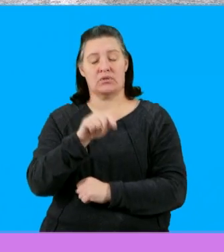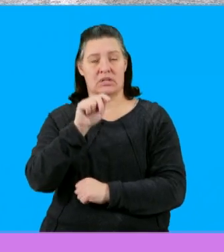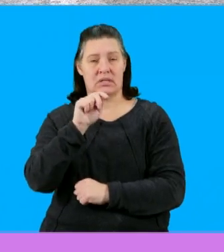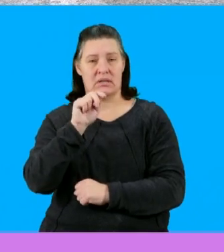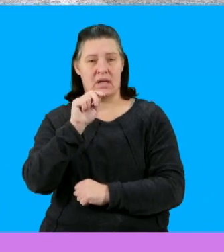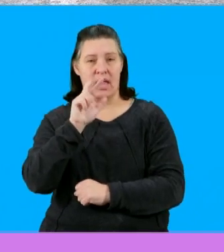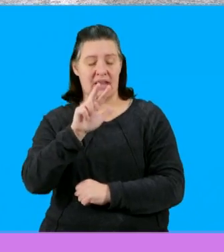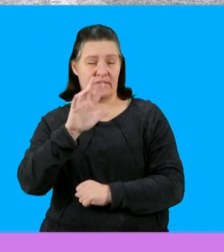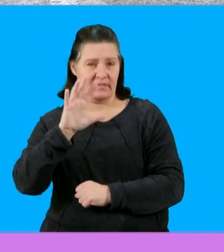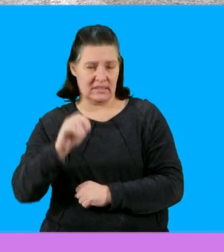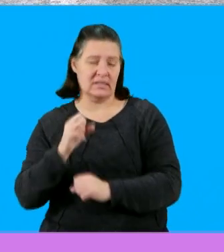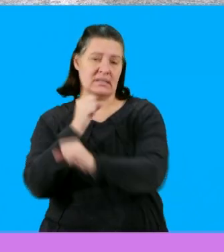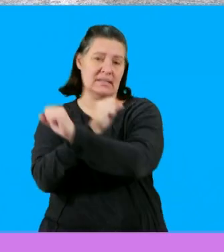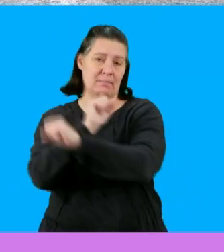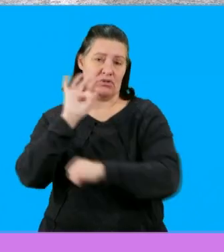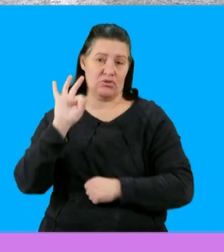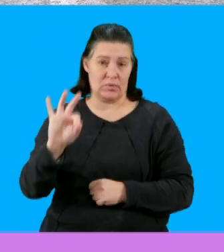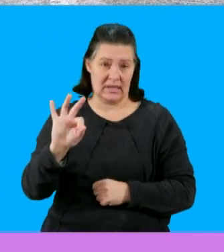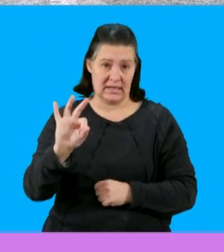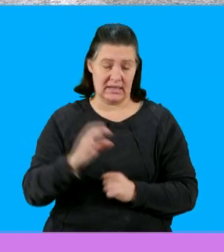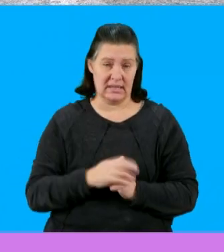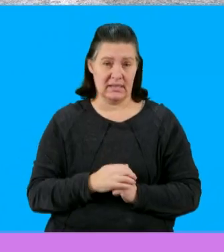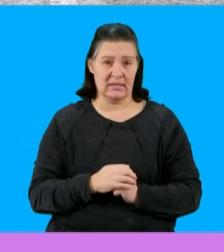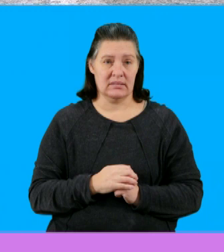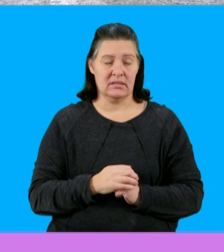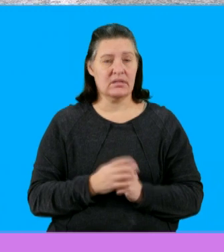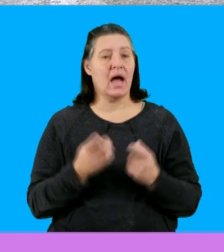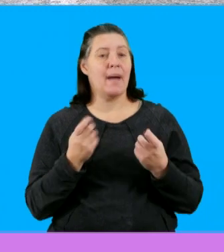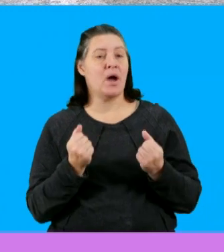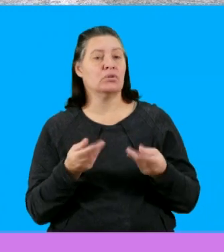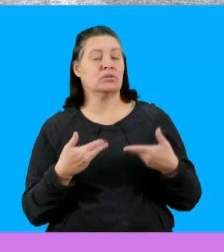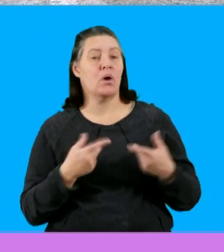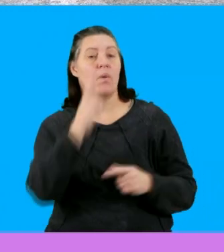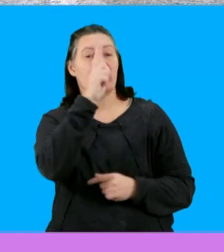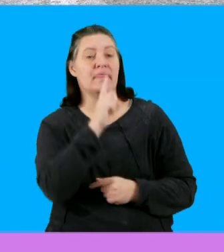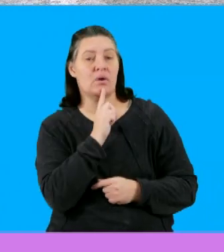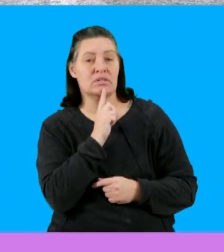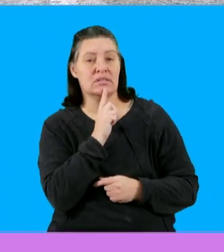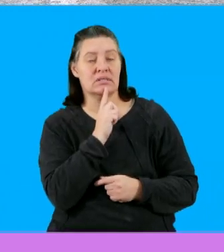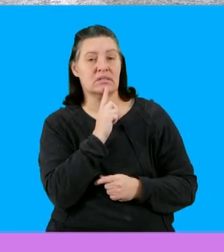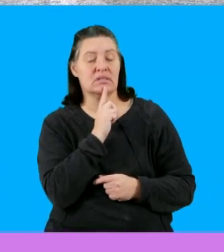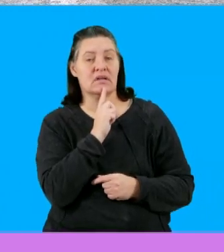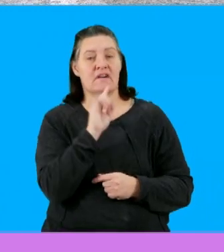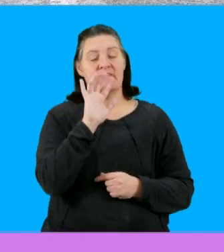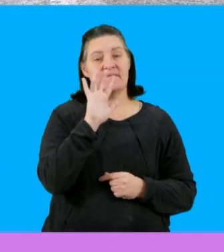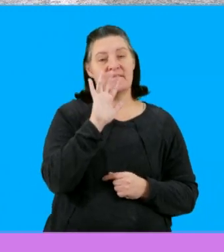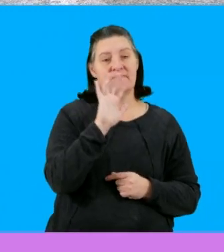2,850 multiplied by 3. So that will give us an amount of